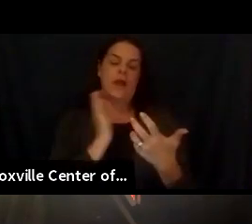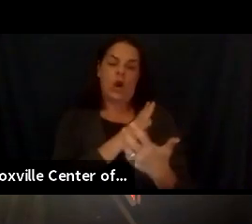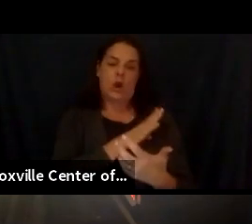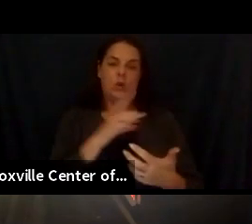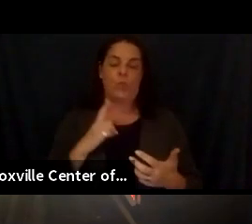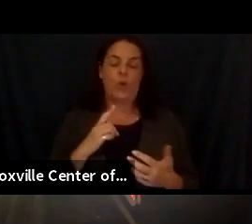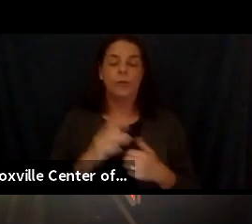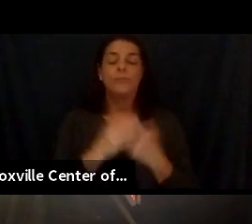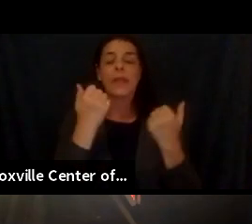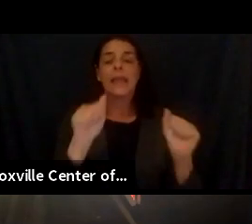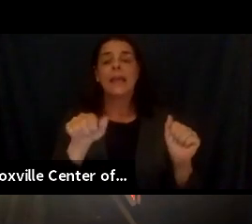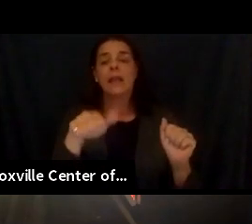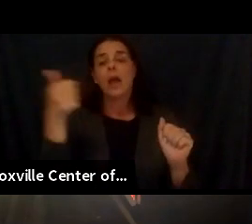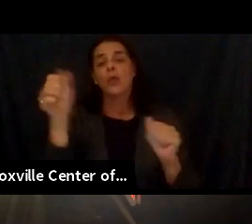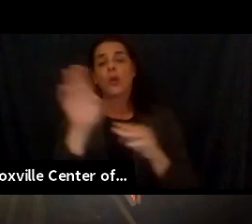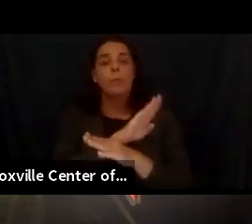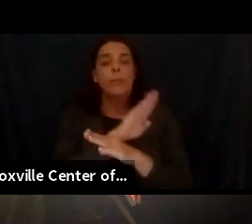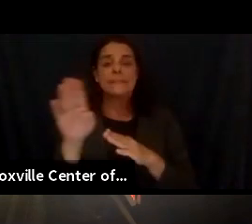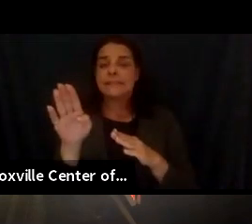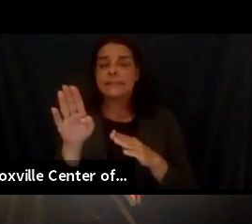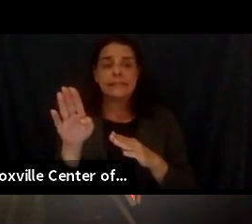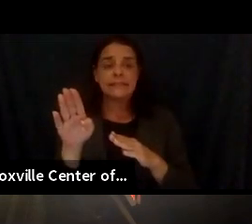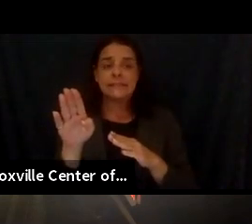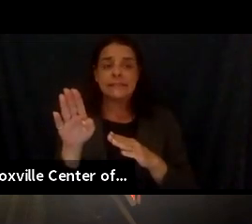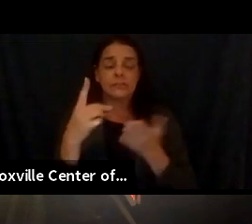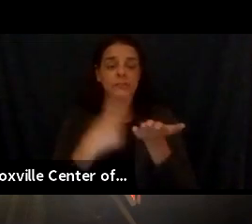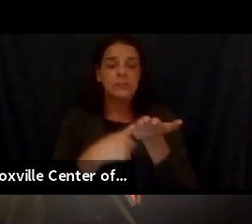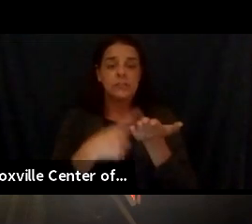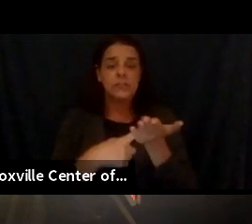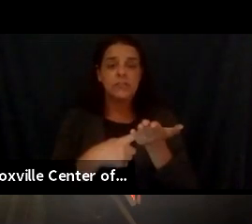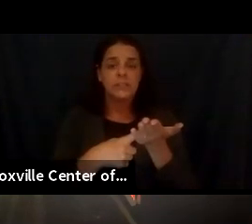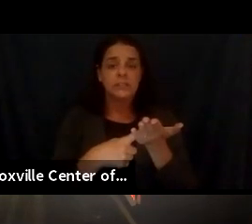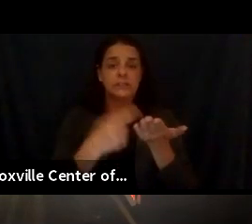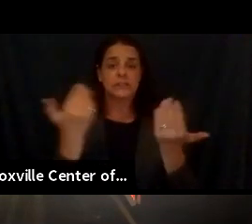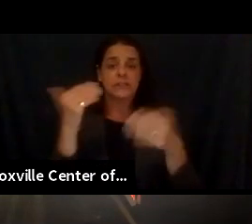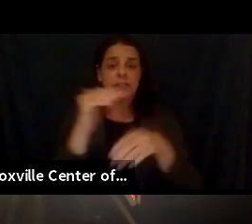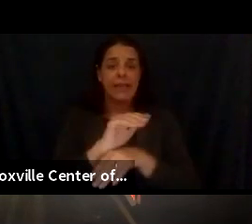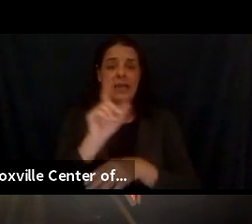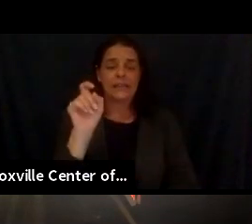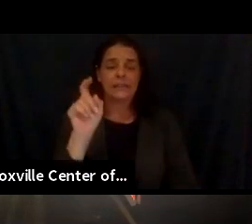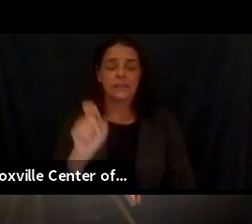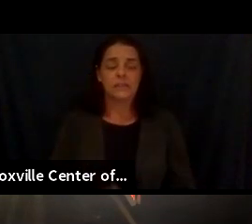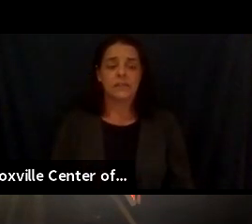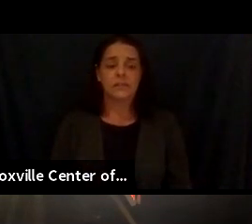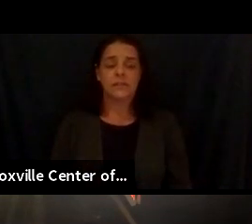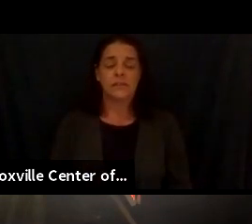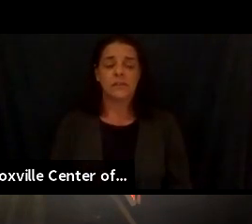other business to come before the board this evening?